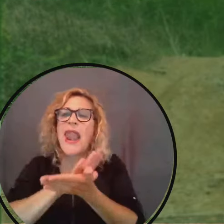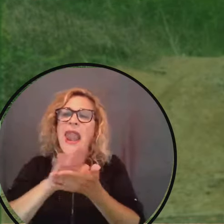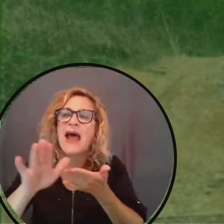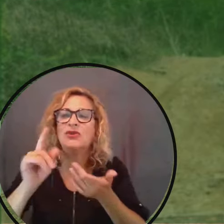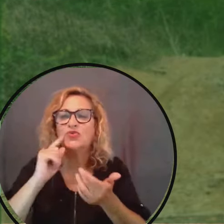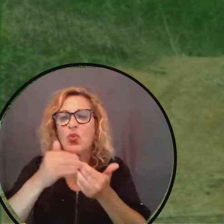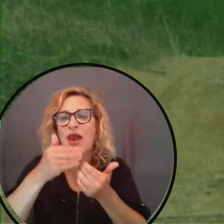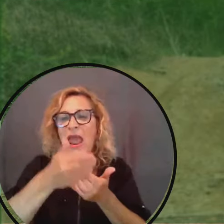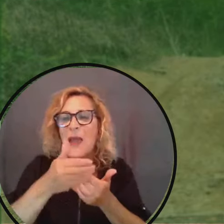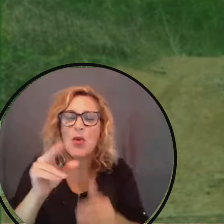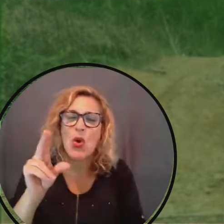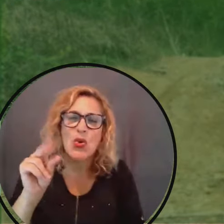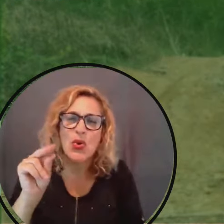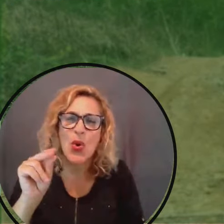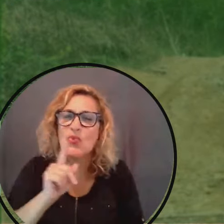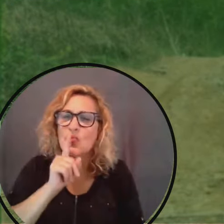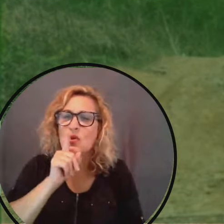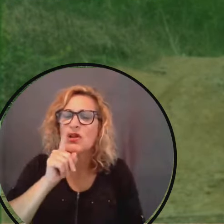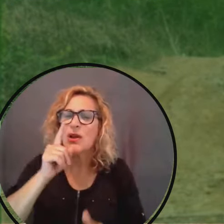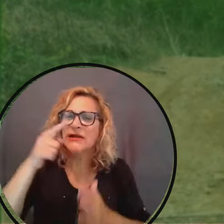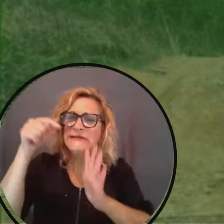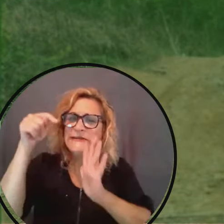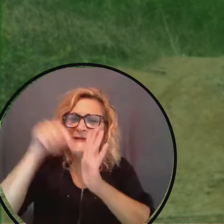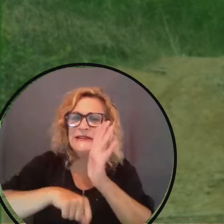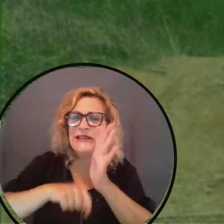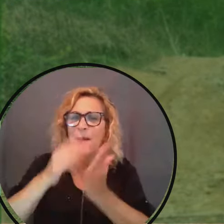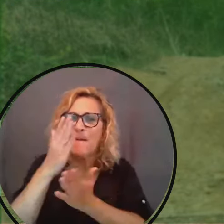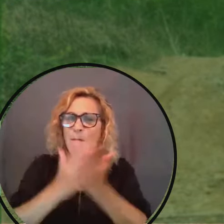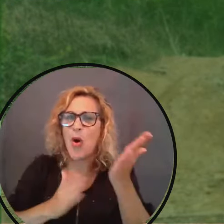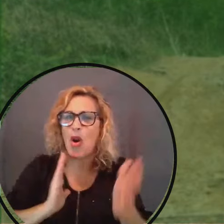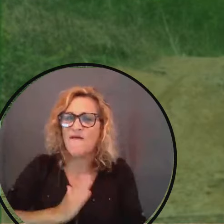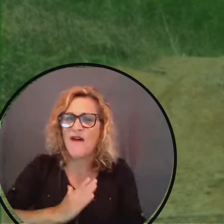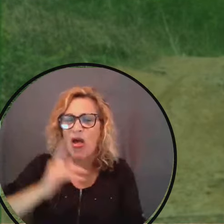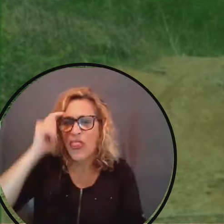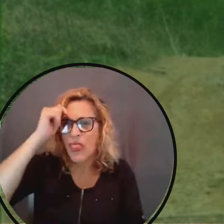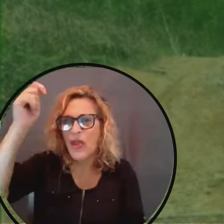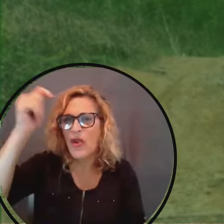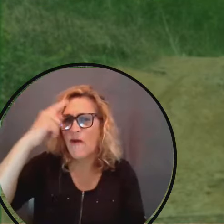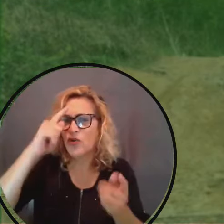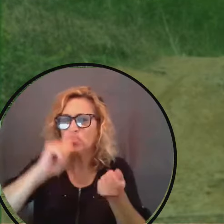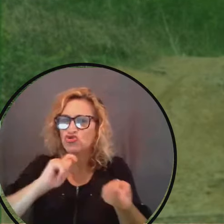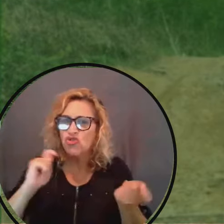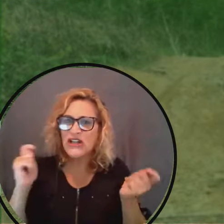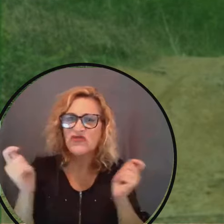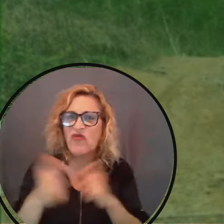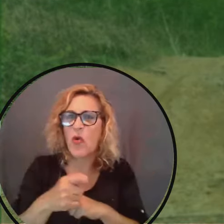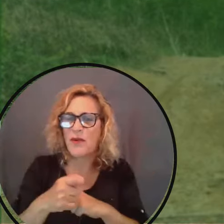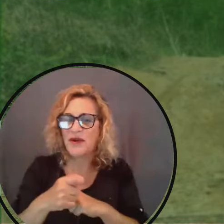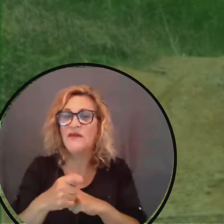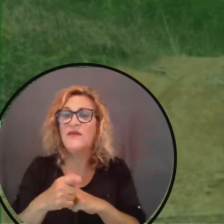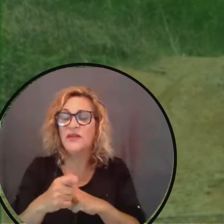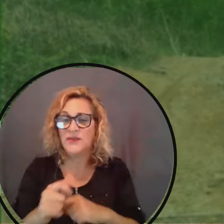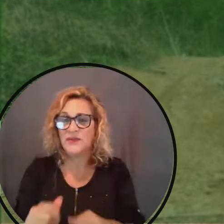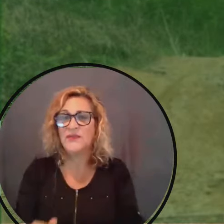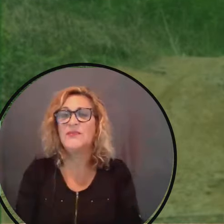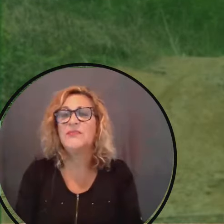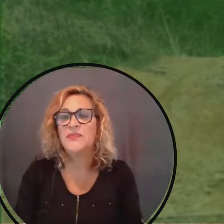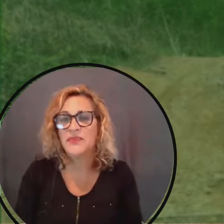part of our theory of transformative change. And if you can bring this to the next